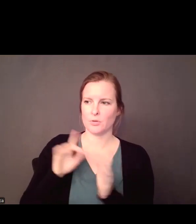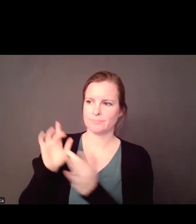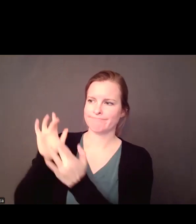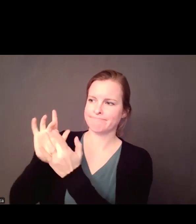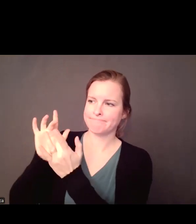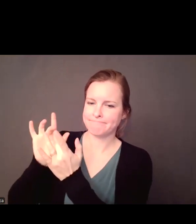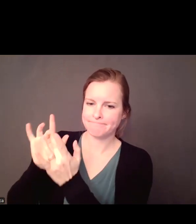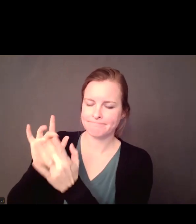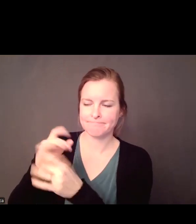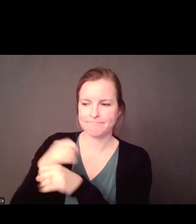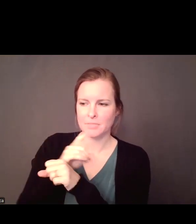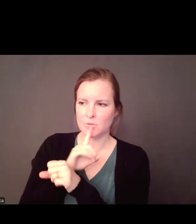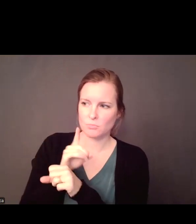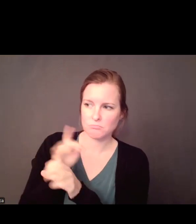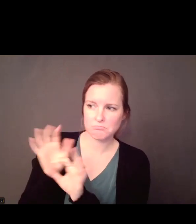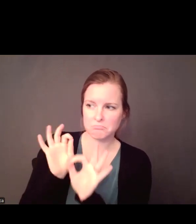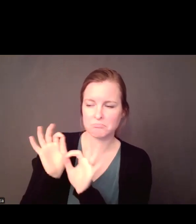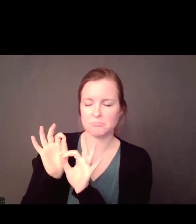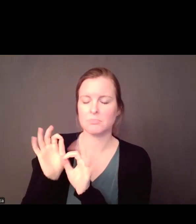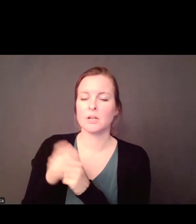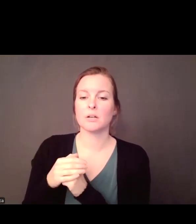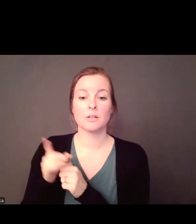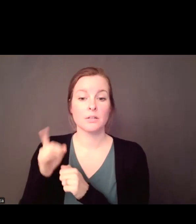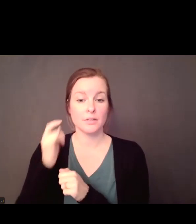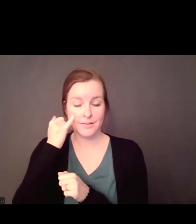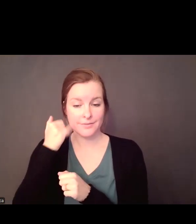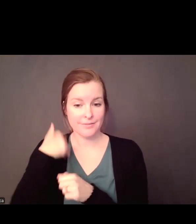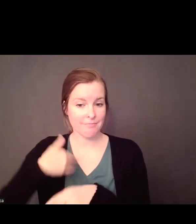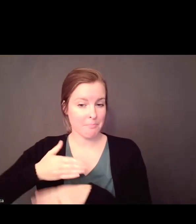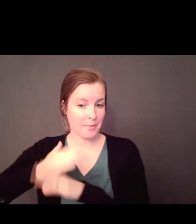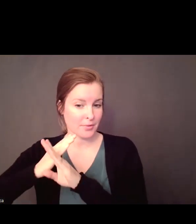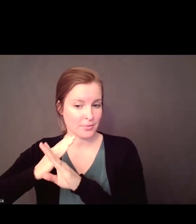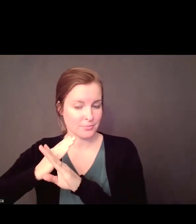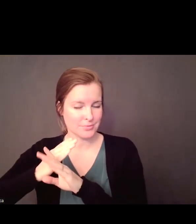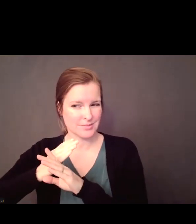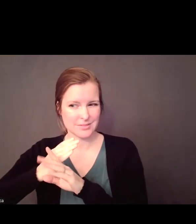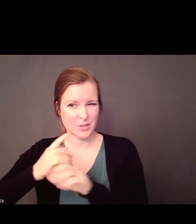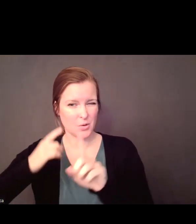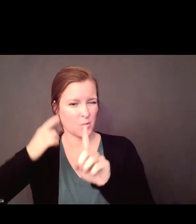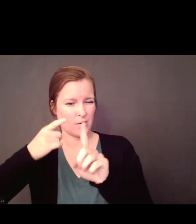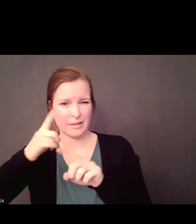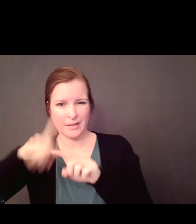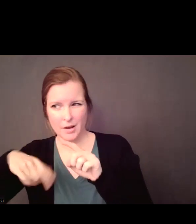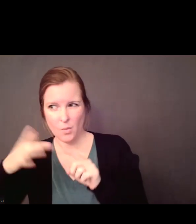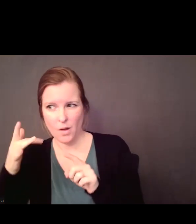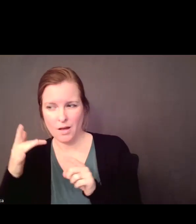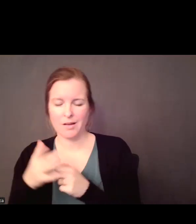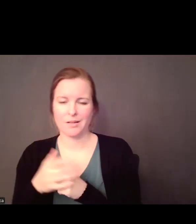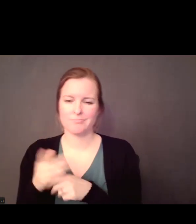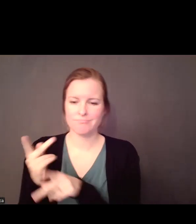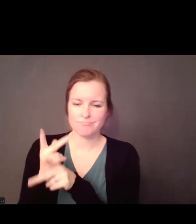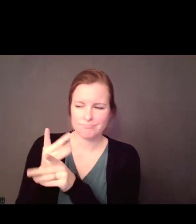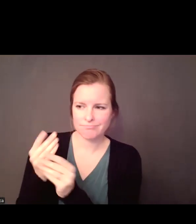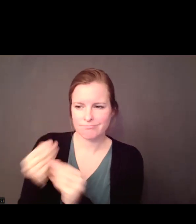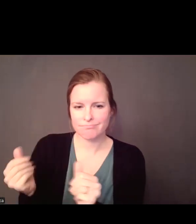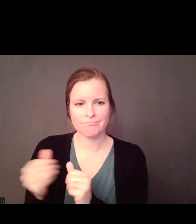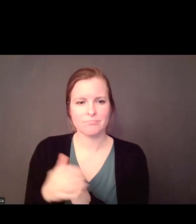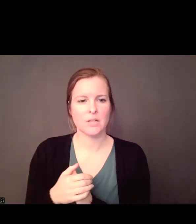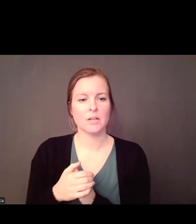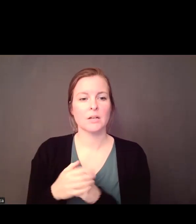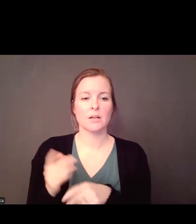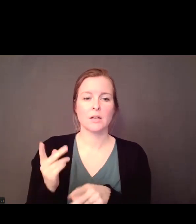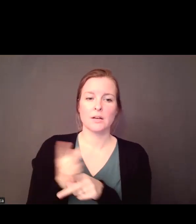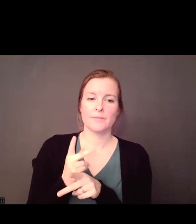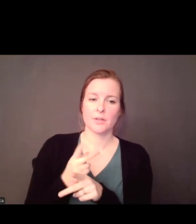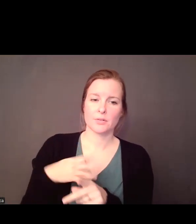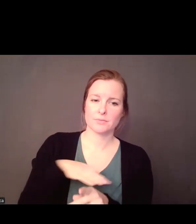identify barriers to achieving the goal, to support case staffing for problem solving, and or making decisions about where